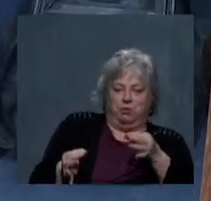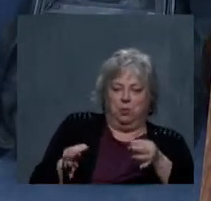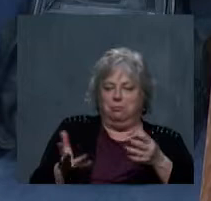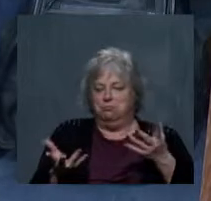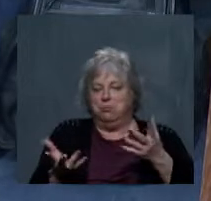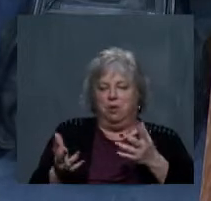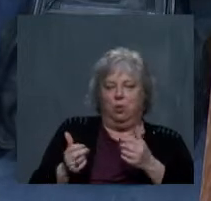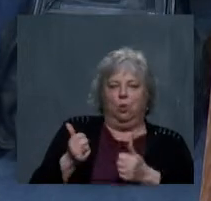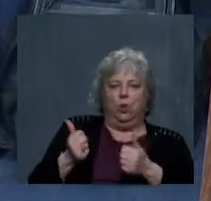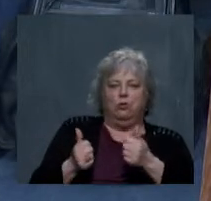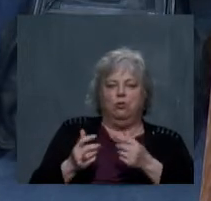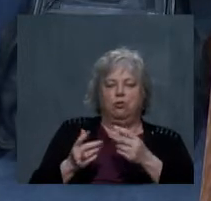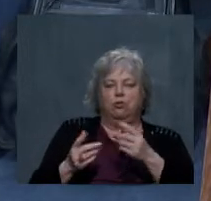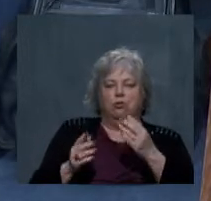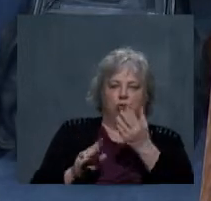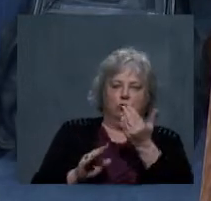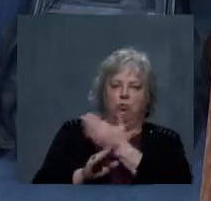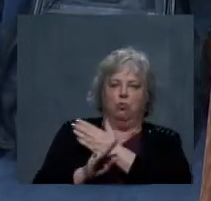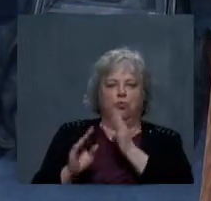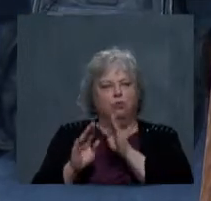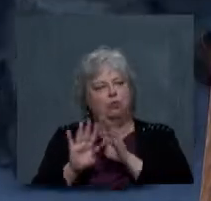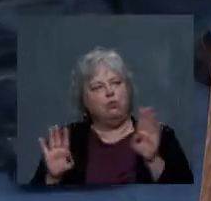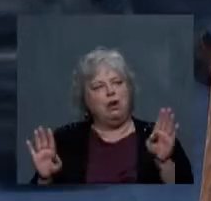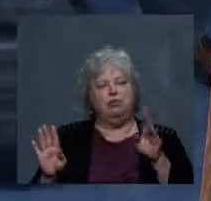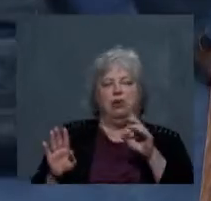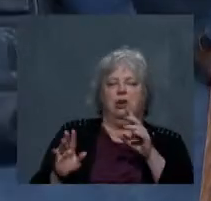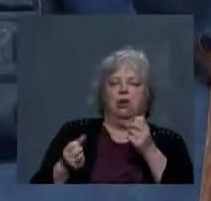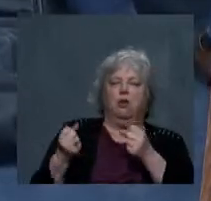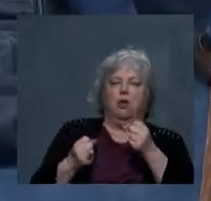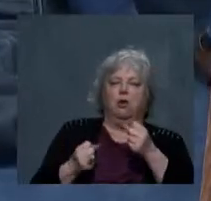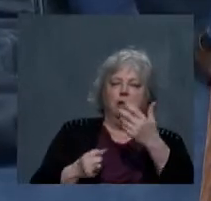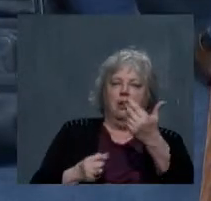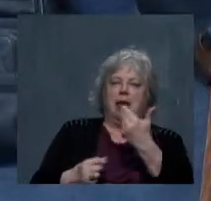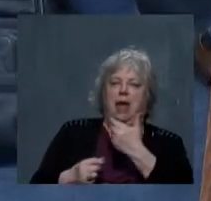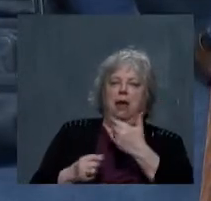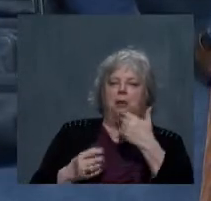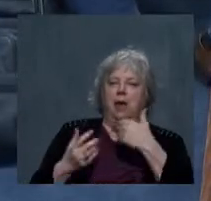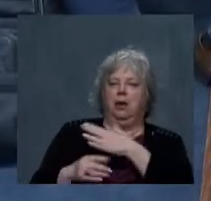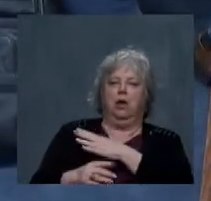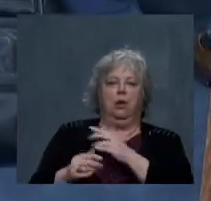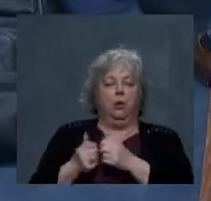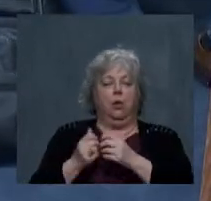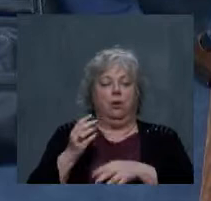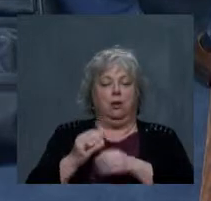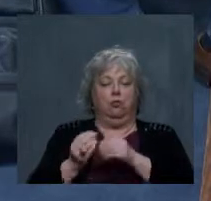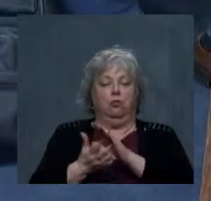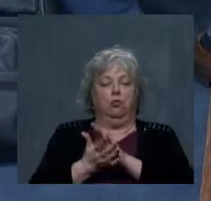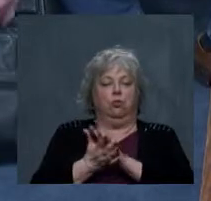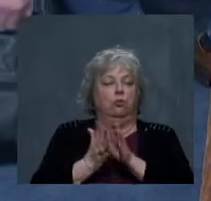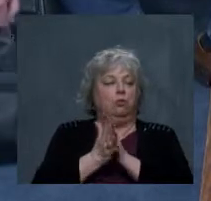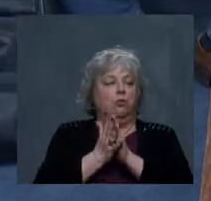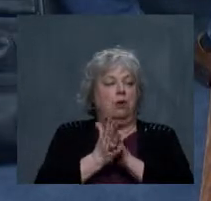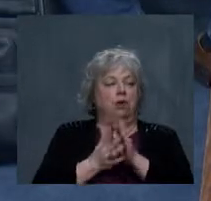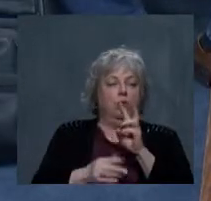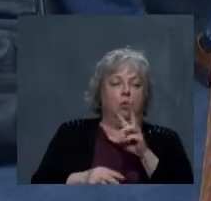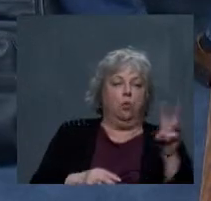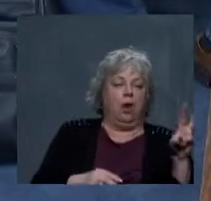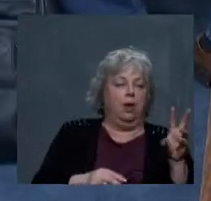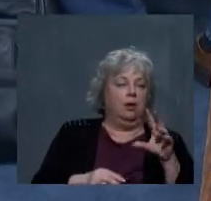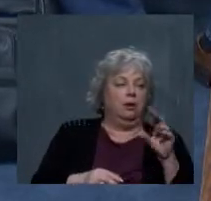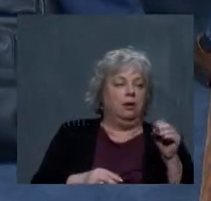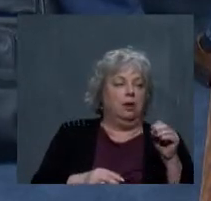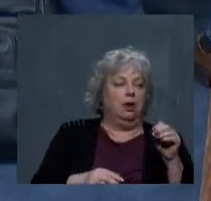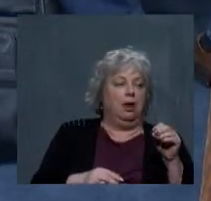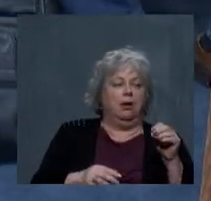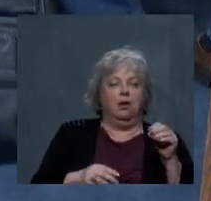those vehicles might come and go. With all the additional school traffic out to the west and the home to